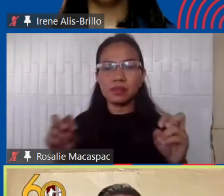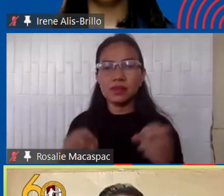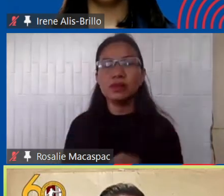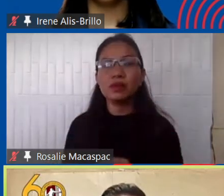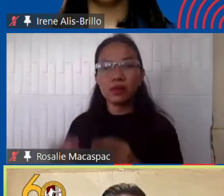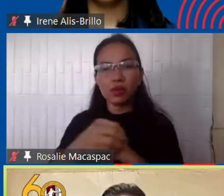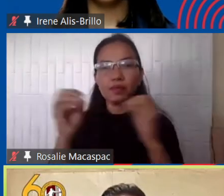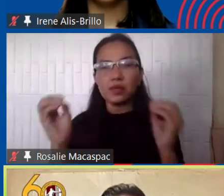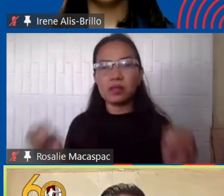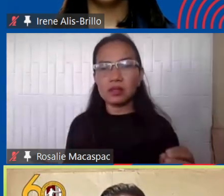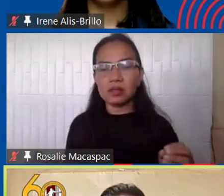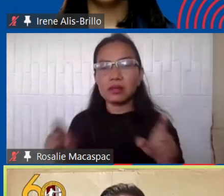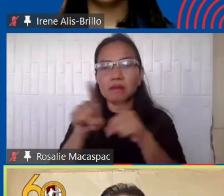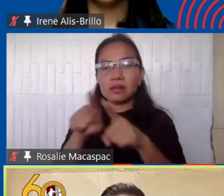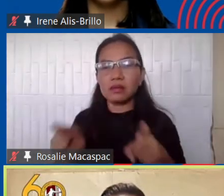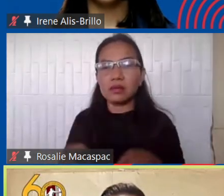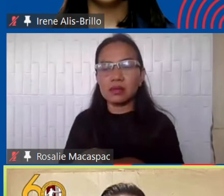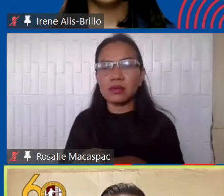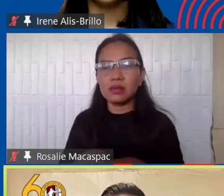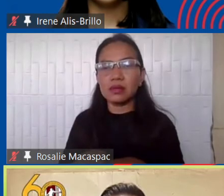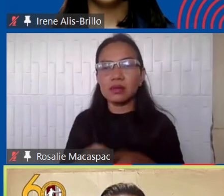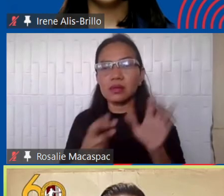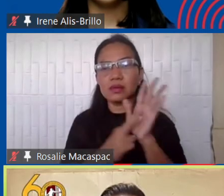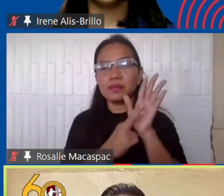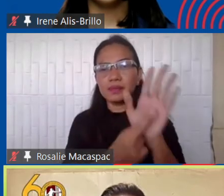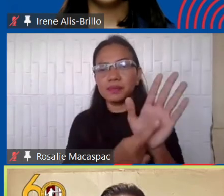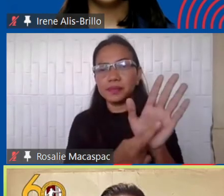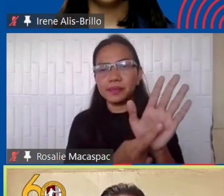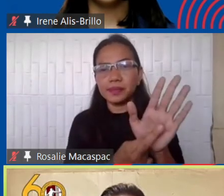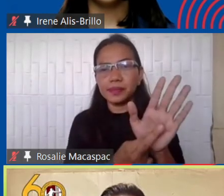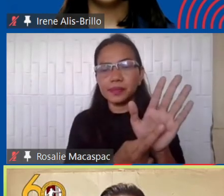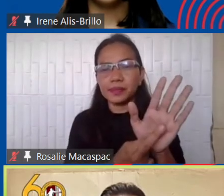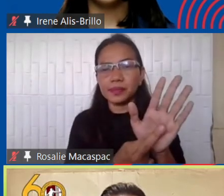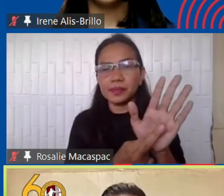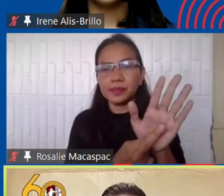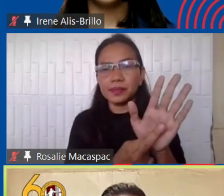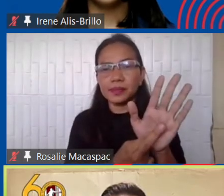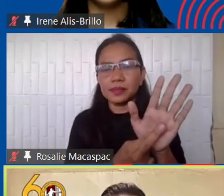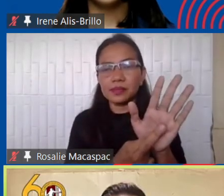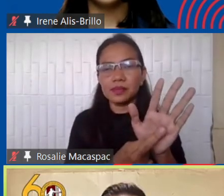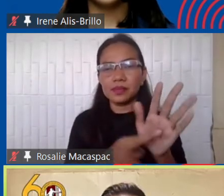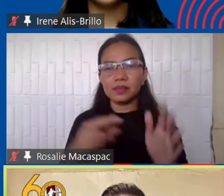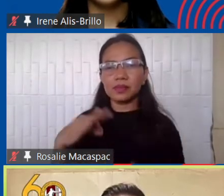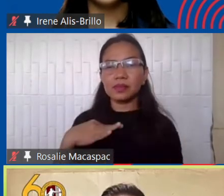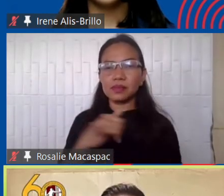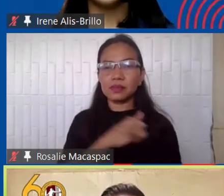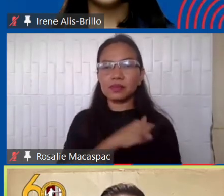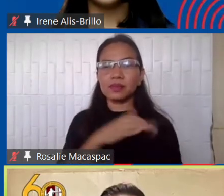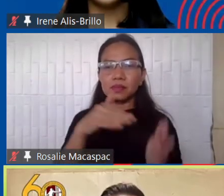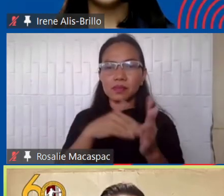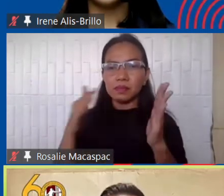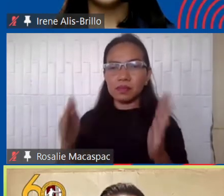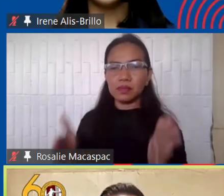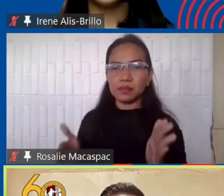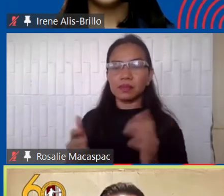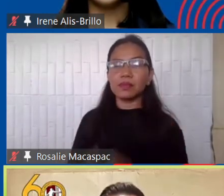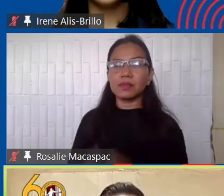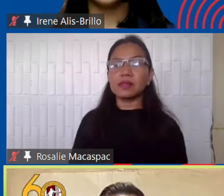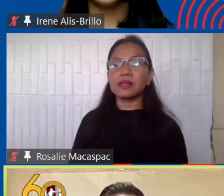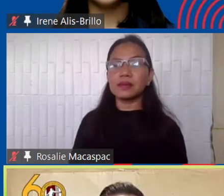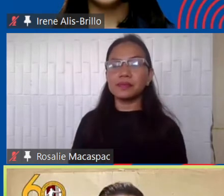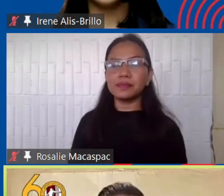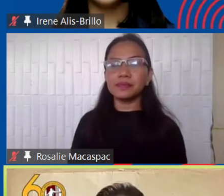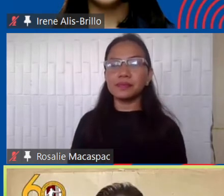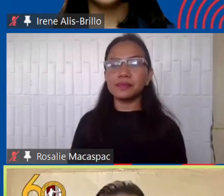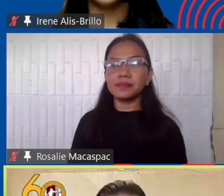Then also representative from the faculty and students. A lot of